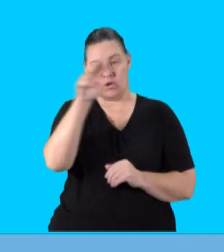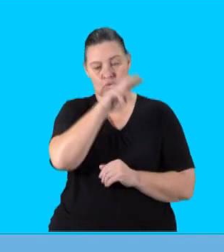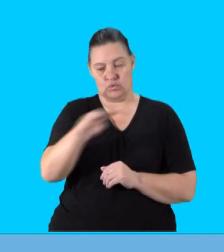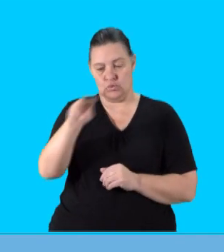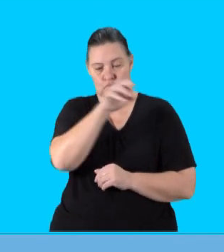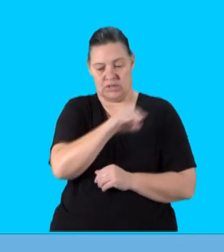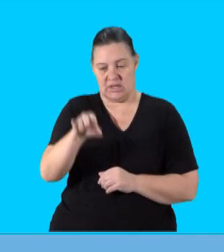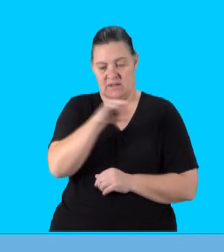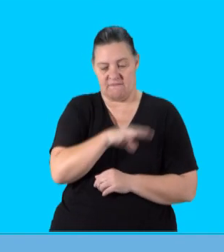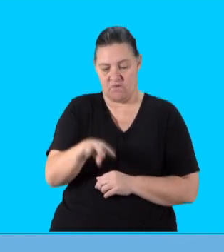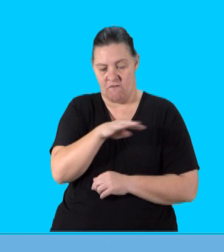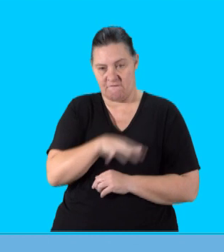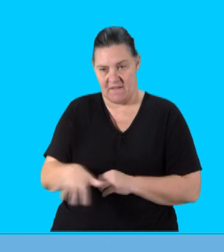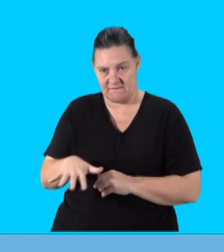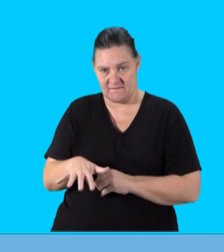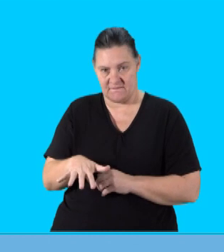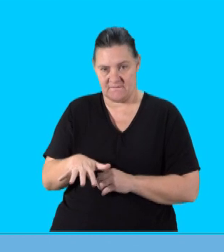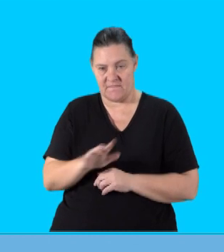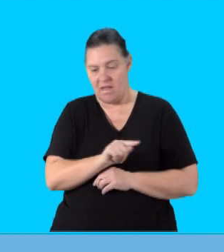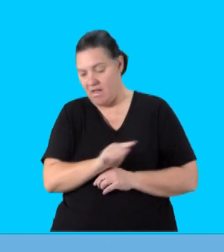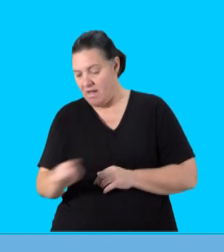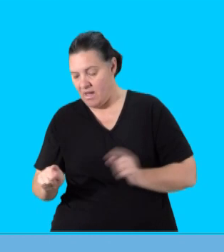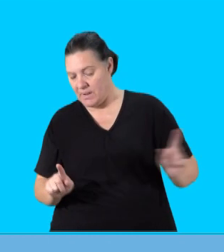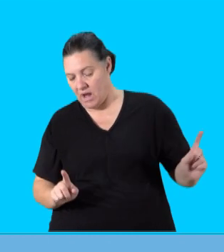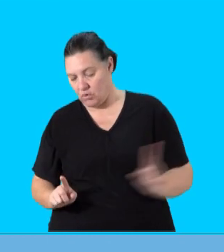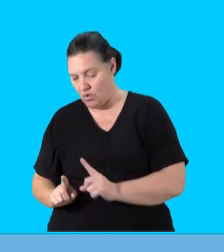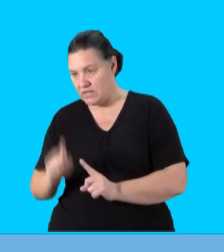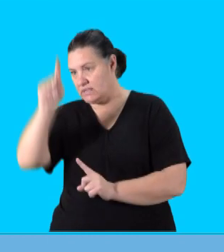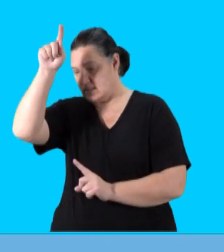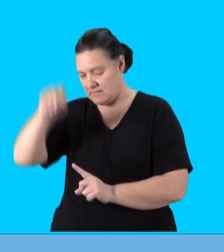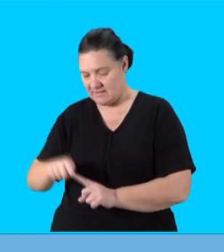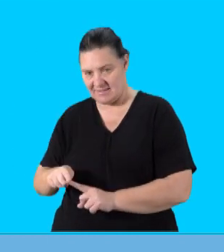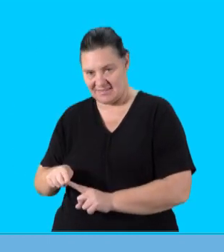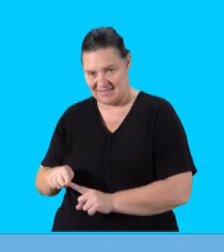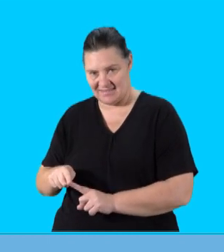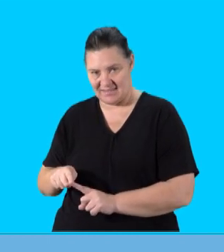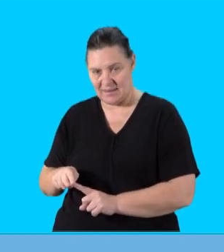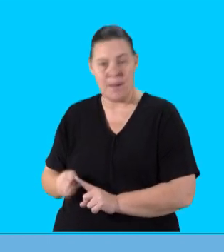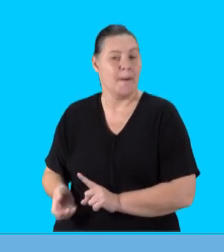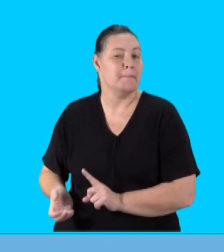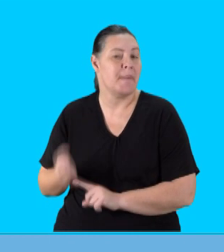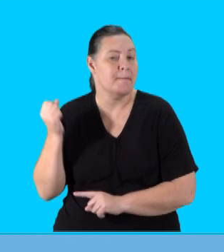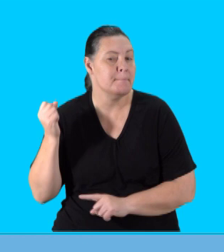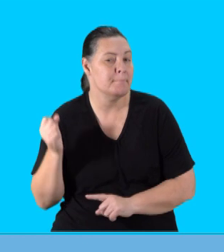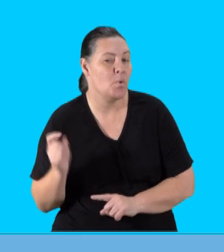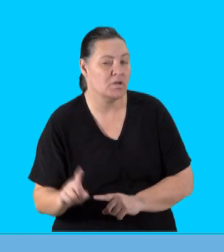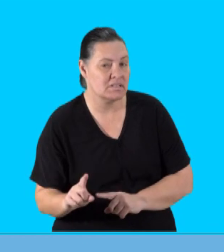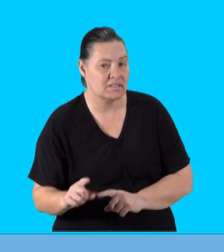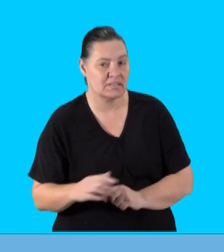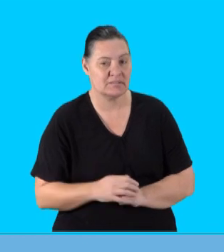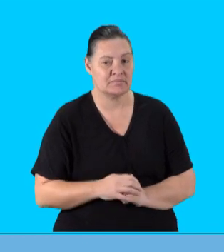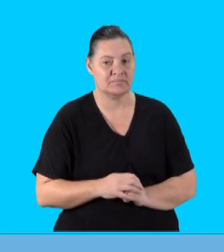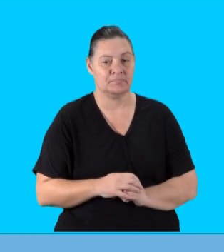period 1, 2, 3, 4, and 5, when you go across, the element that you find in